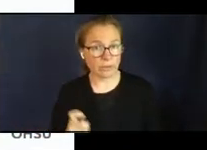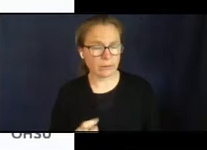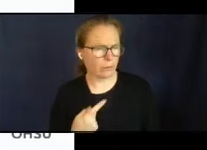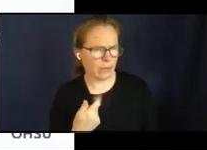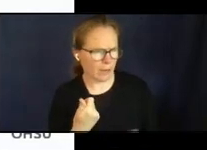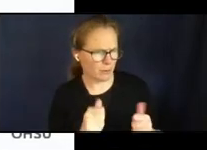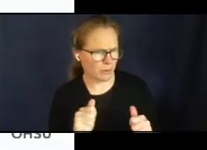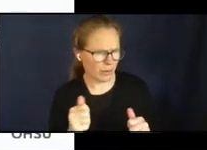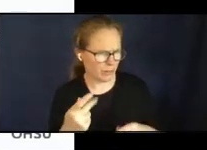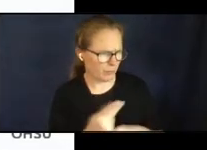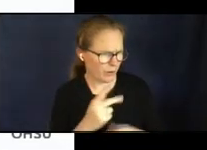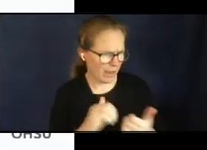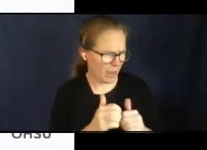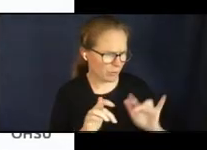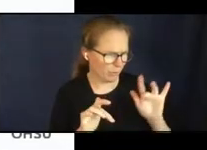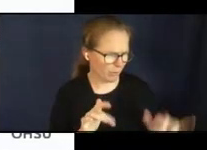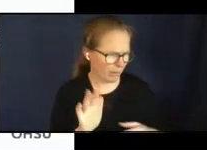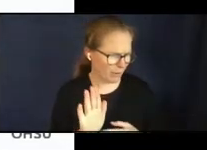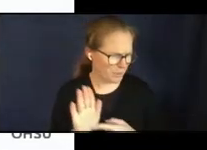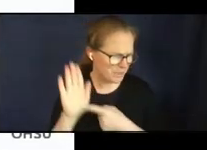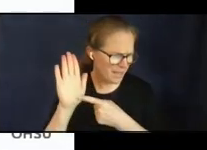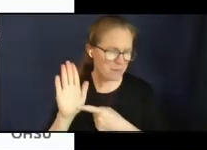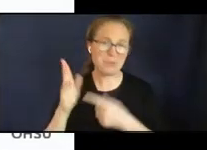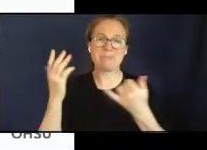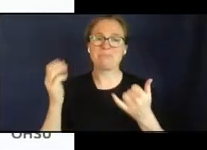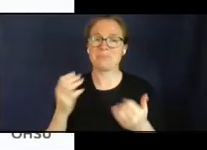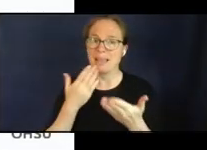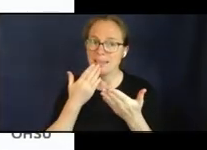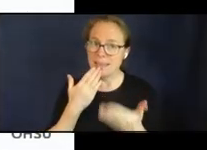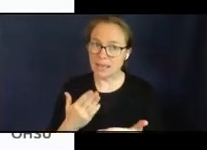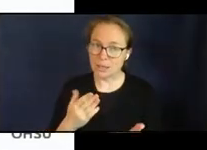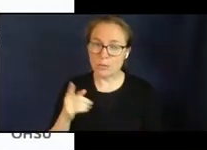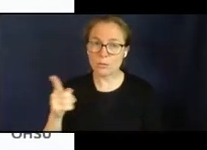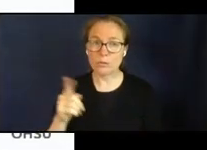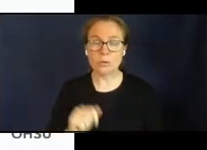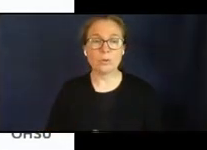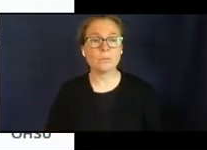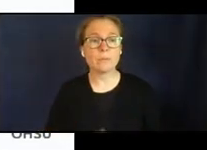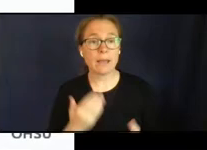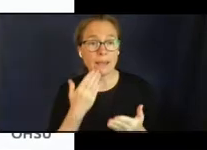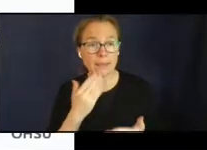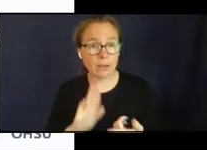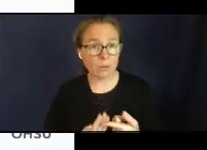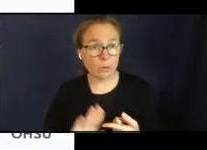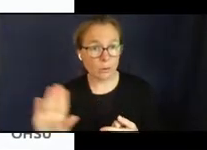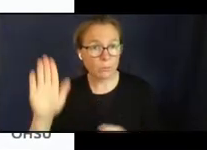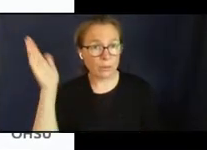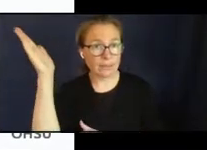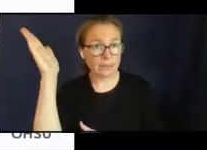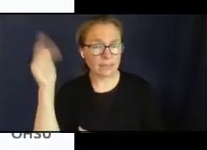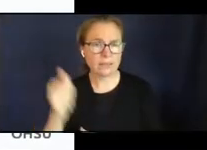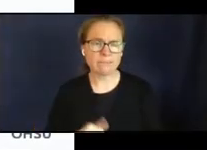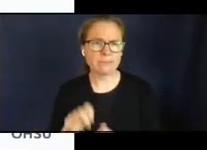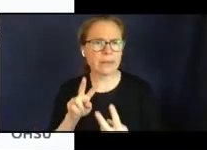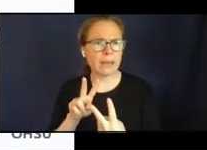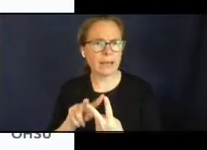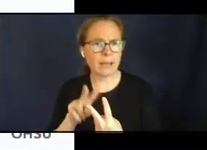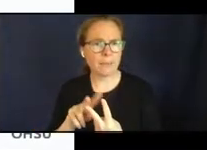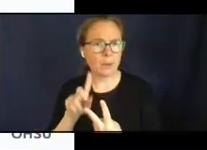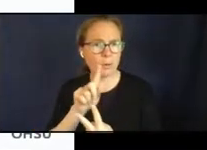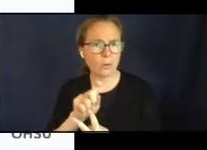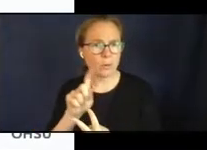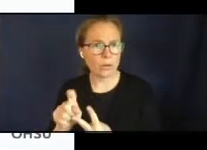find it. So thank you, Chair Monfries. Thank you, Lawrence, for the presentation. I just had a couple questions when I was looking over the board